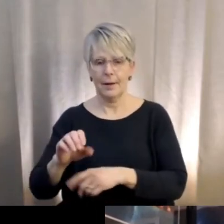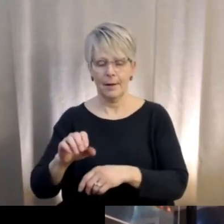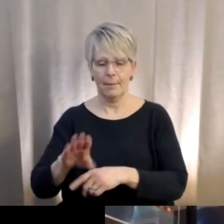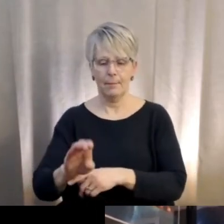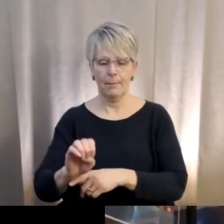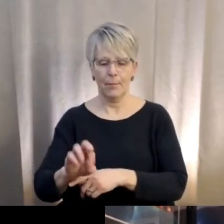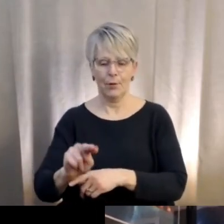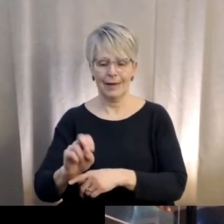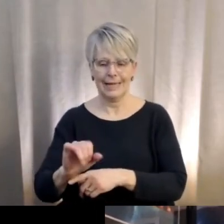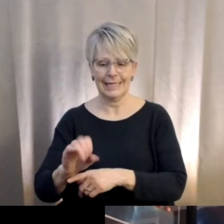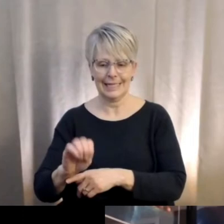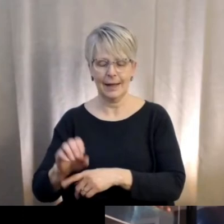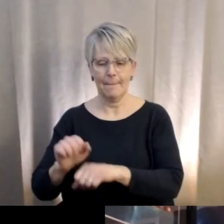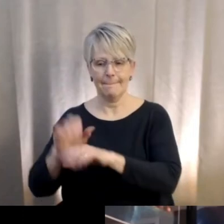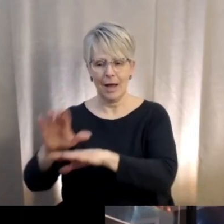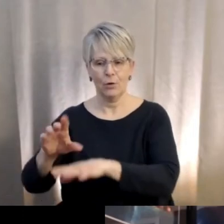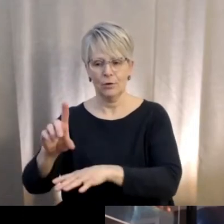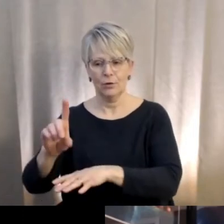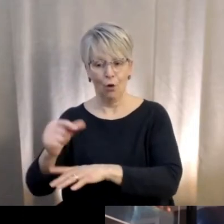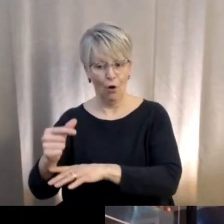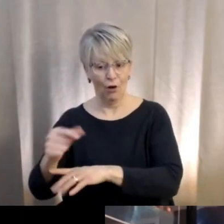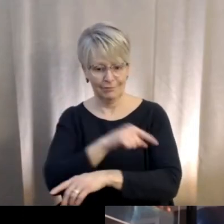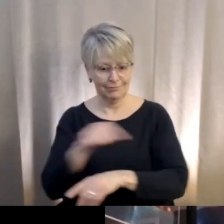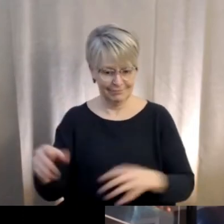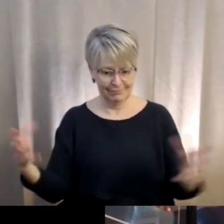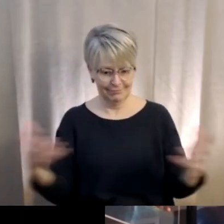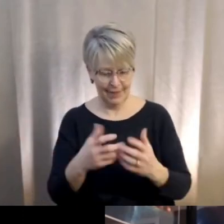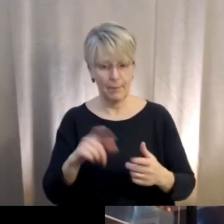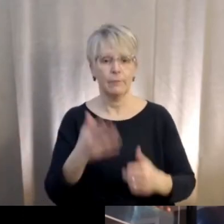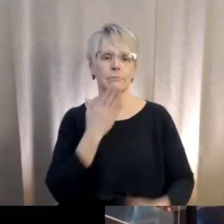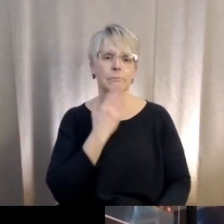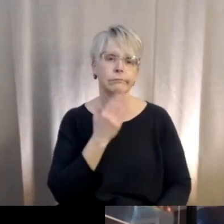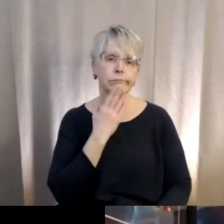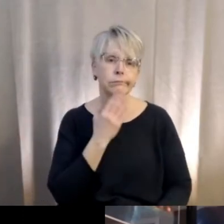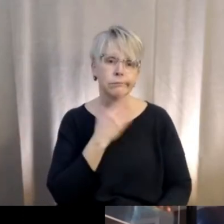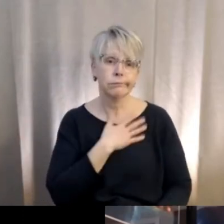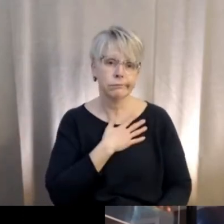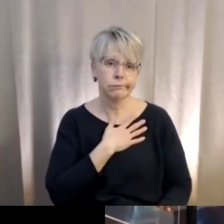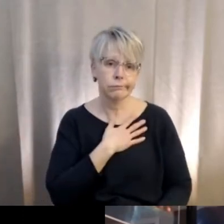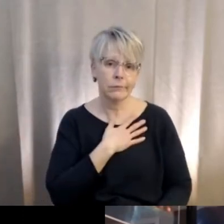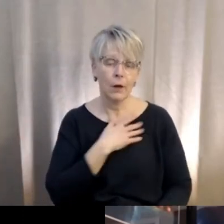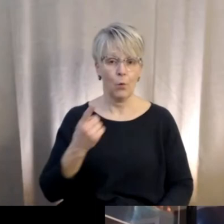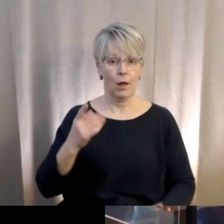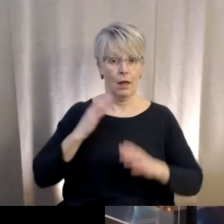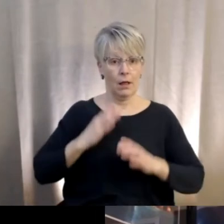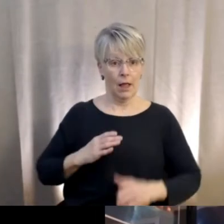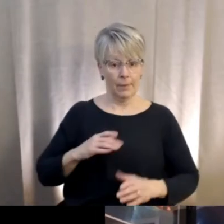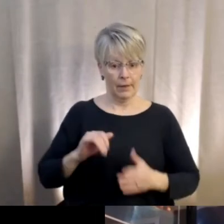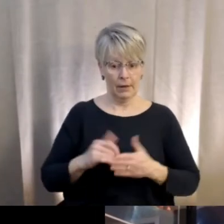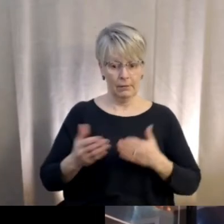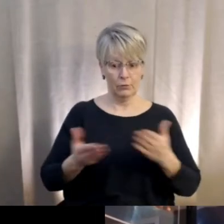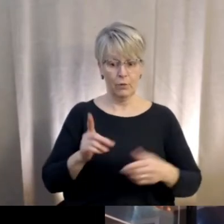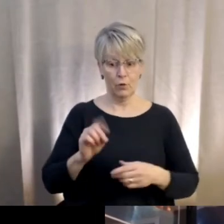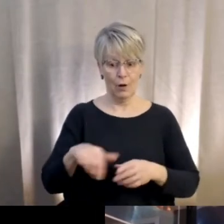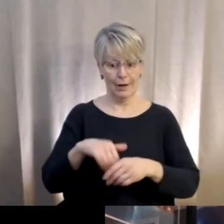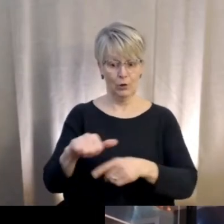like the sweetest thing ever. And one of my clients, you know, service dogs in training.